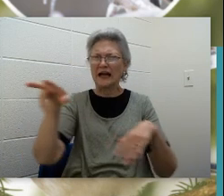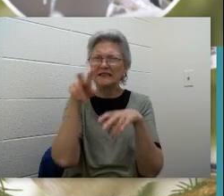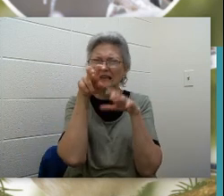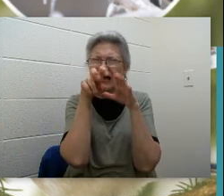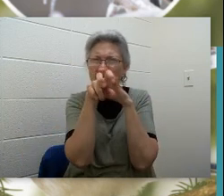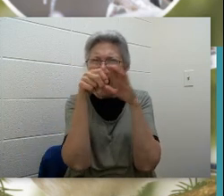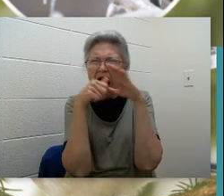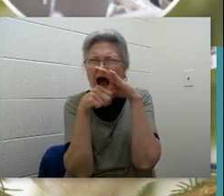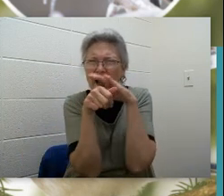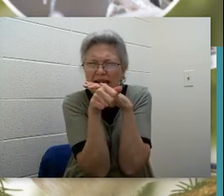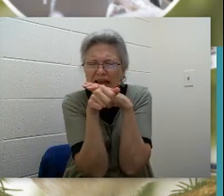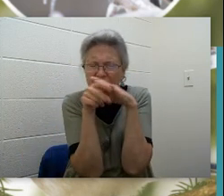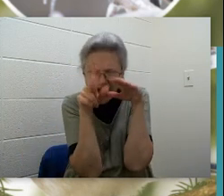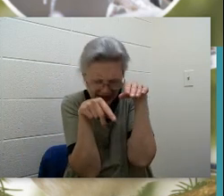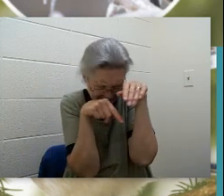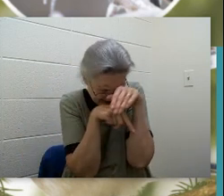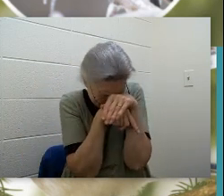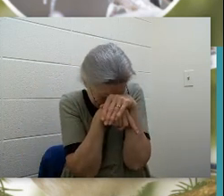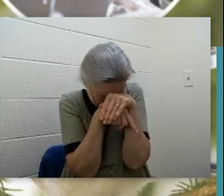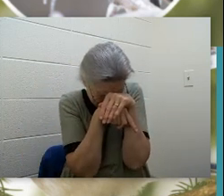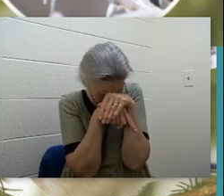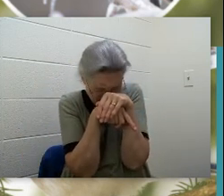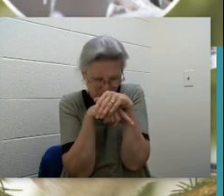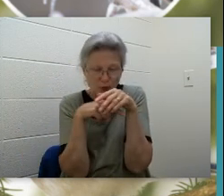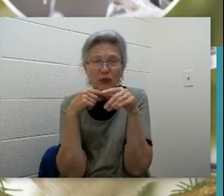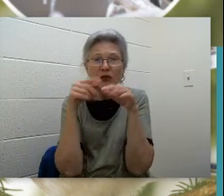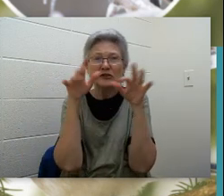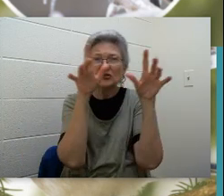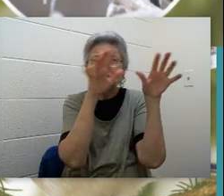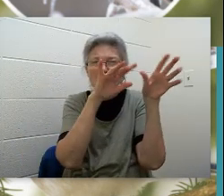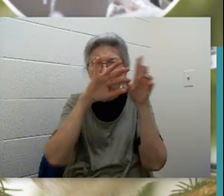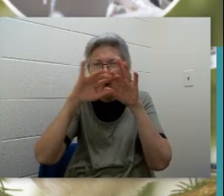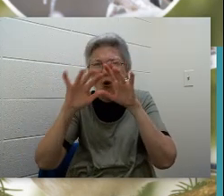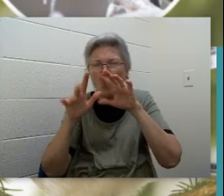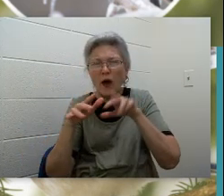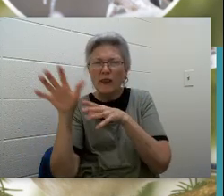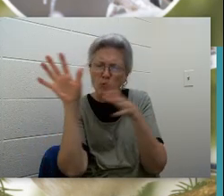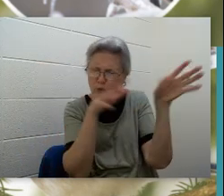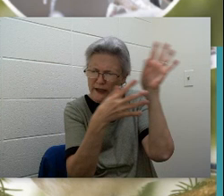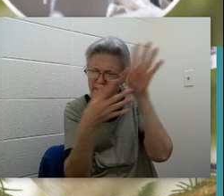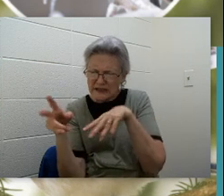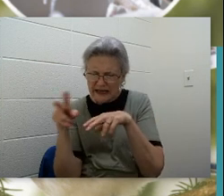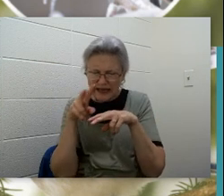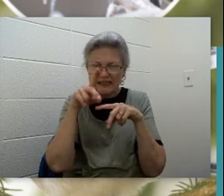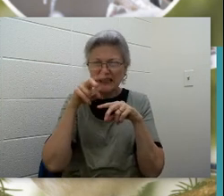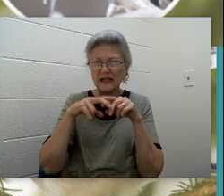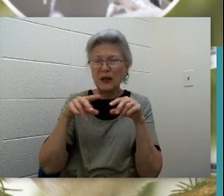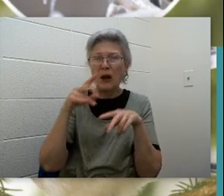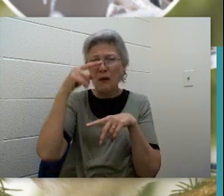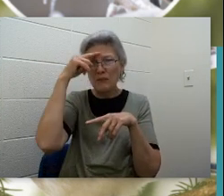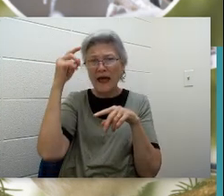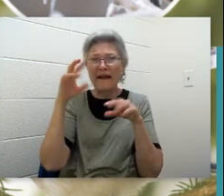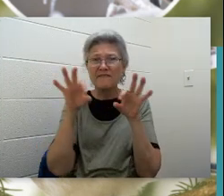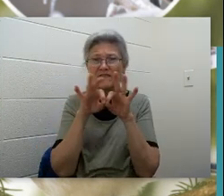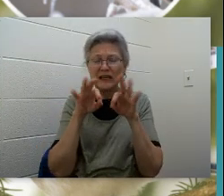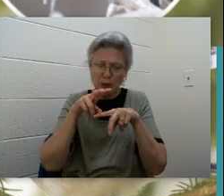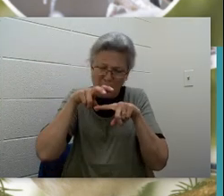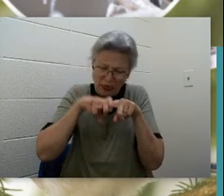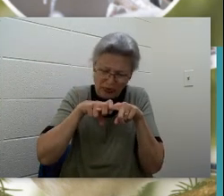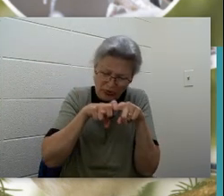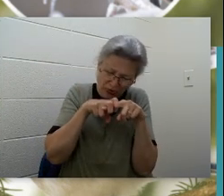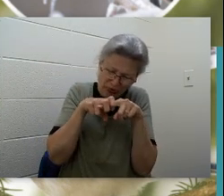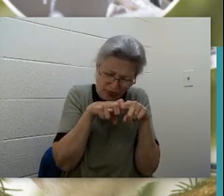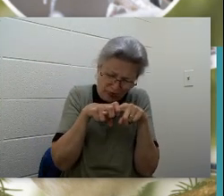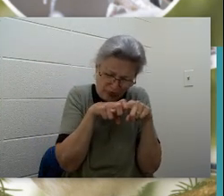by wind and snow, his little black feet clinging to the perch and wishing that morning would come.